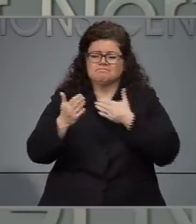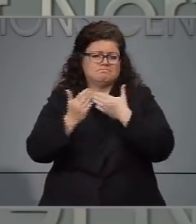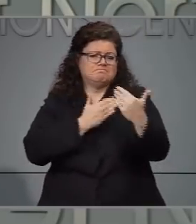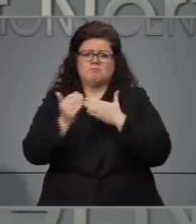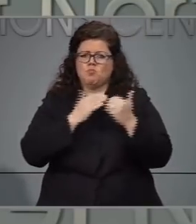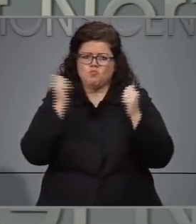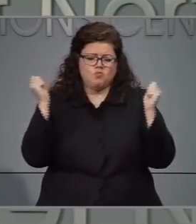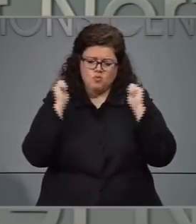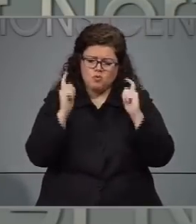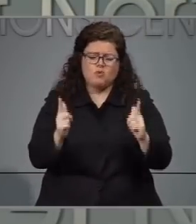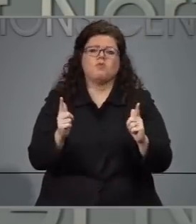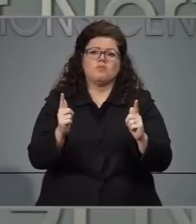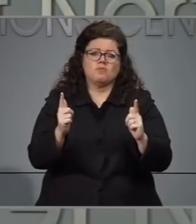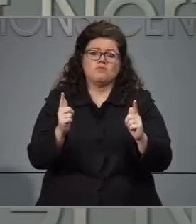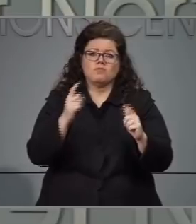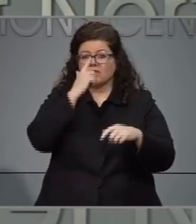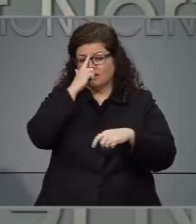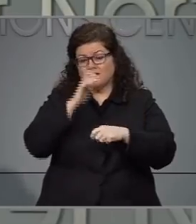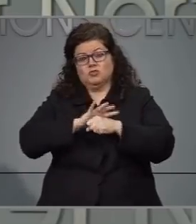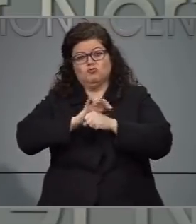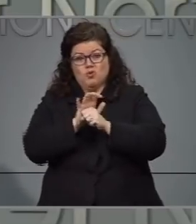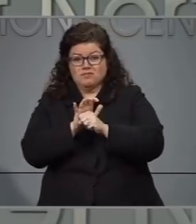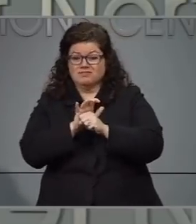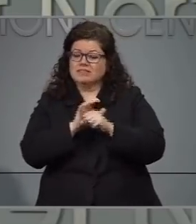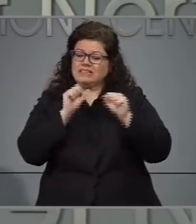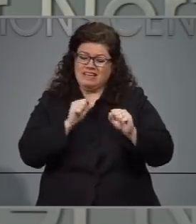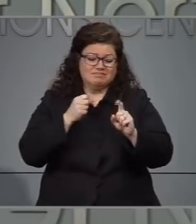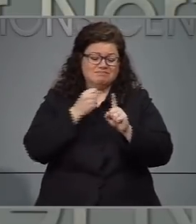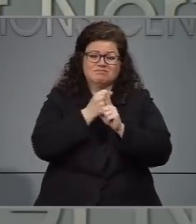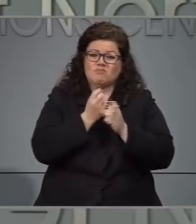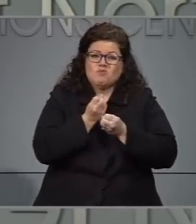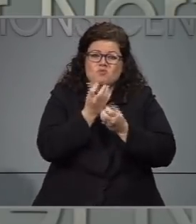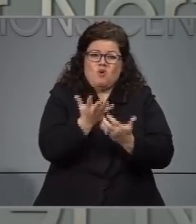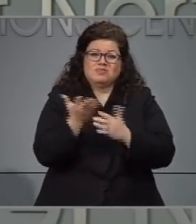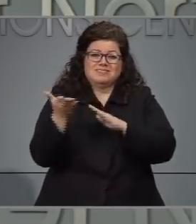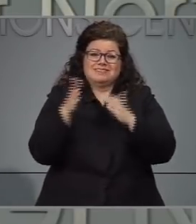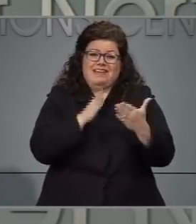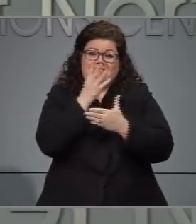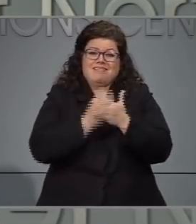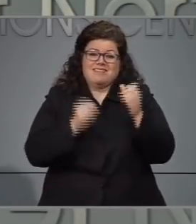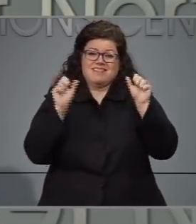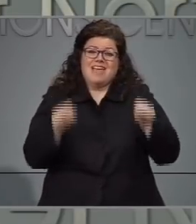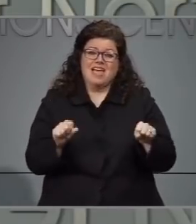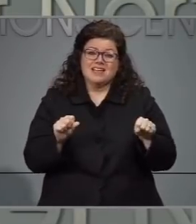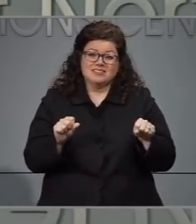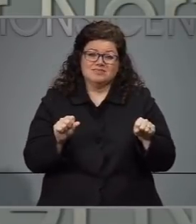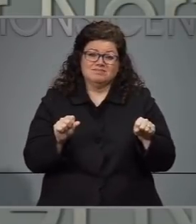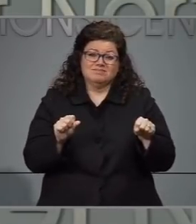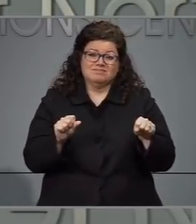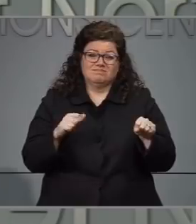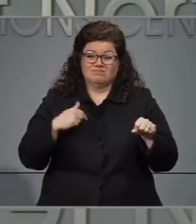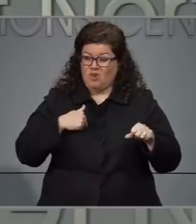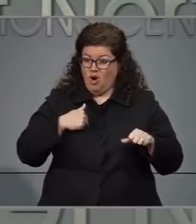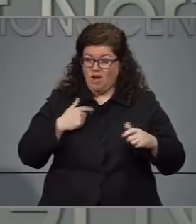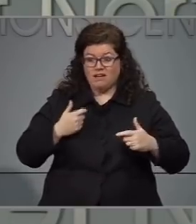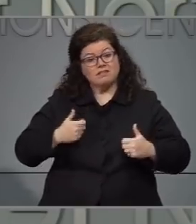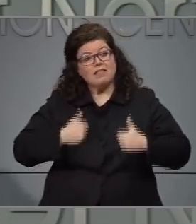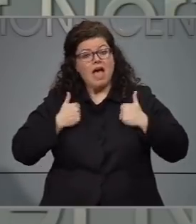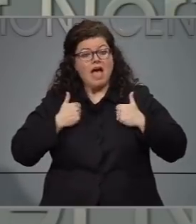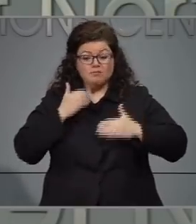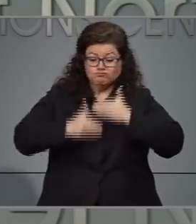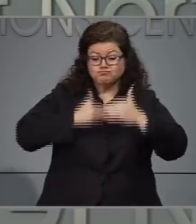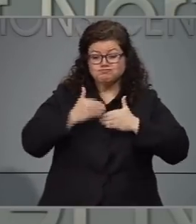This virus can be deadly, and that's why our daily lives have had to change